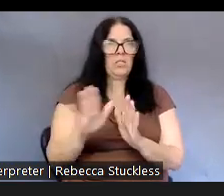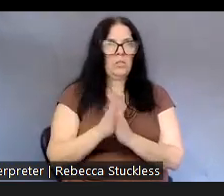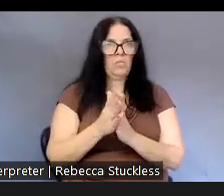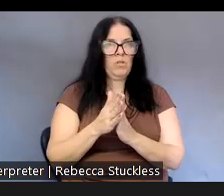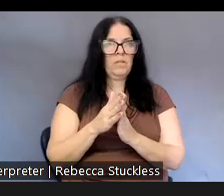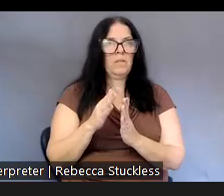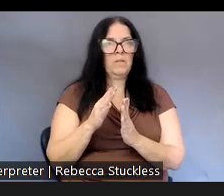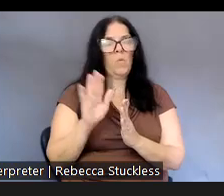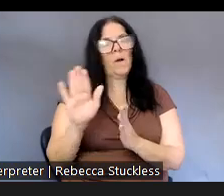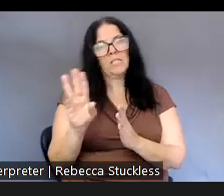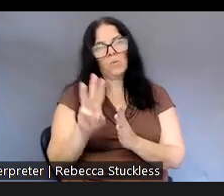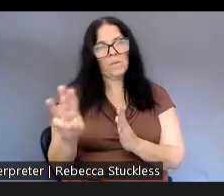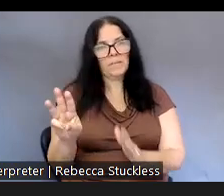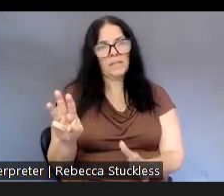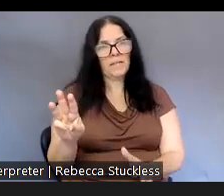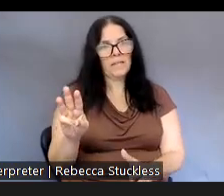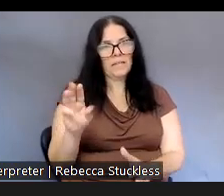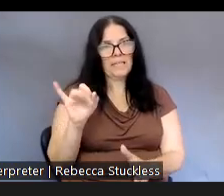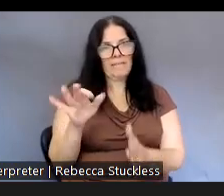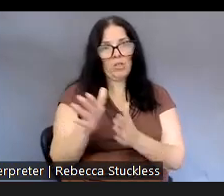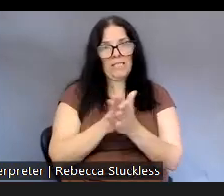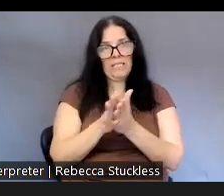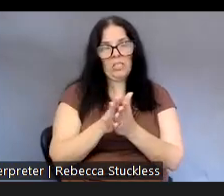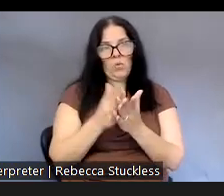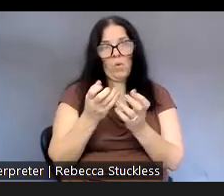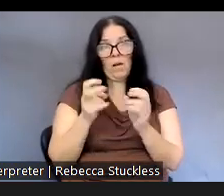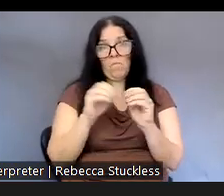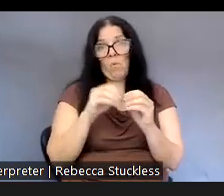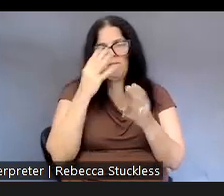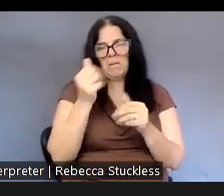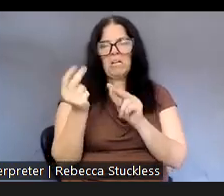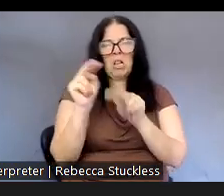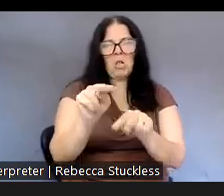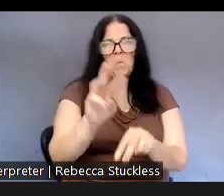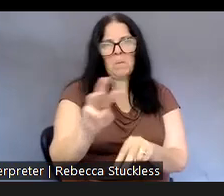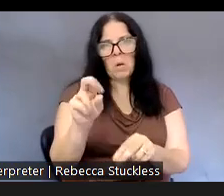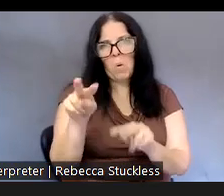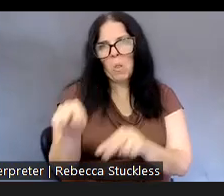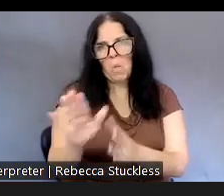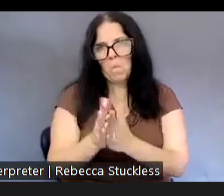to his website if you're interested in more information on that.